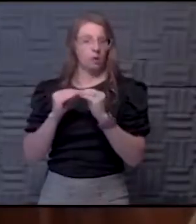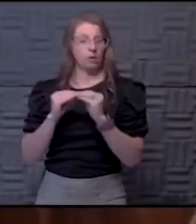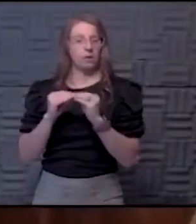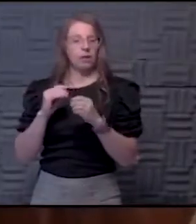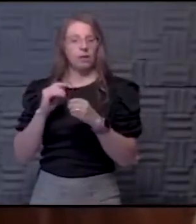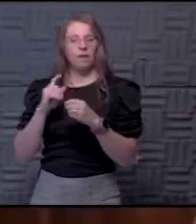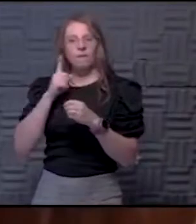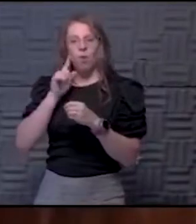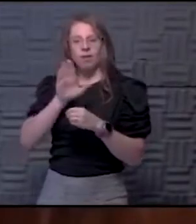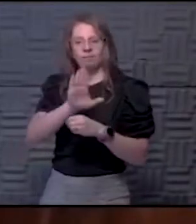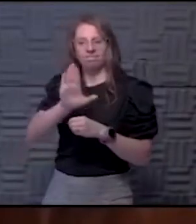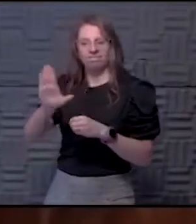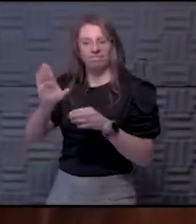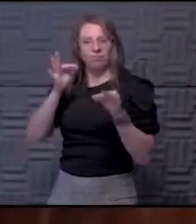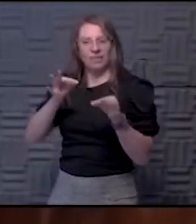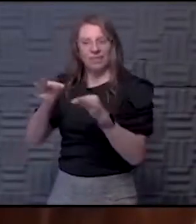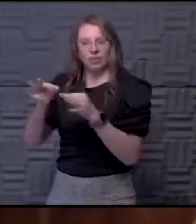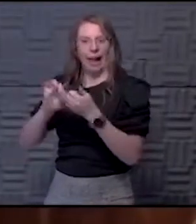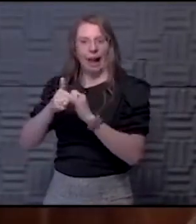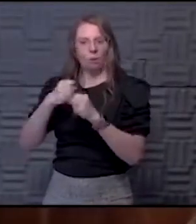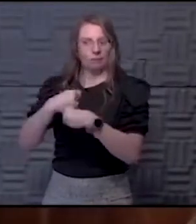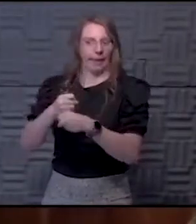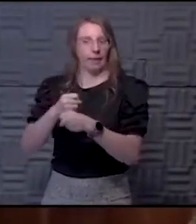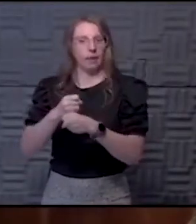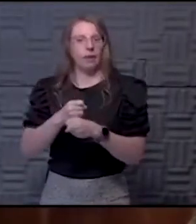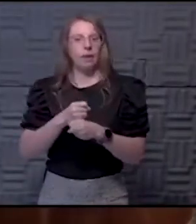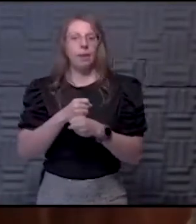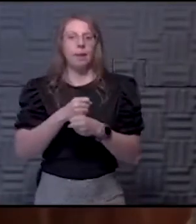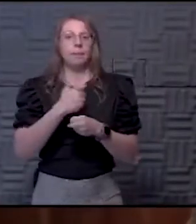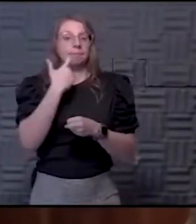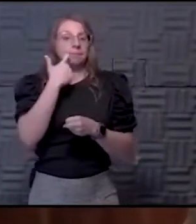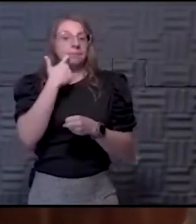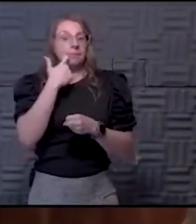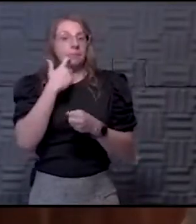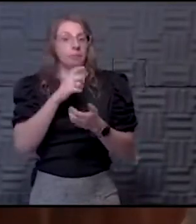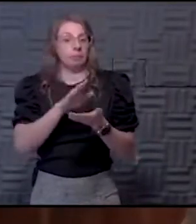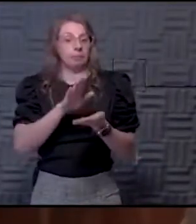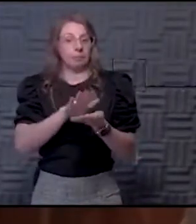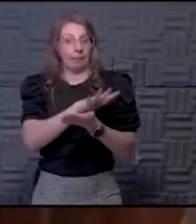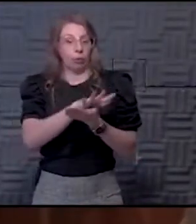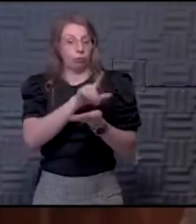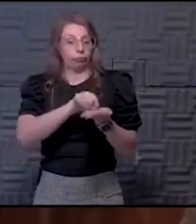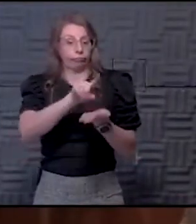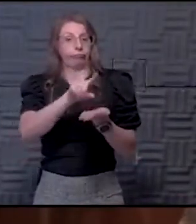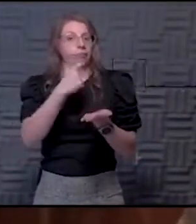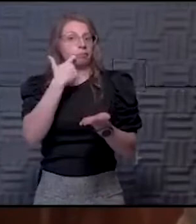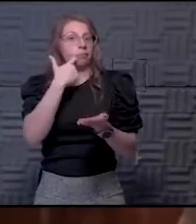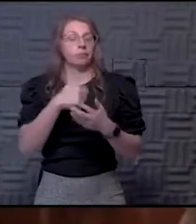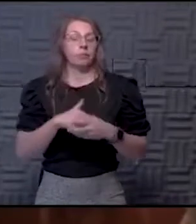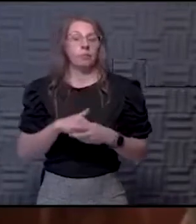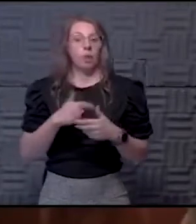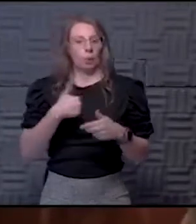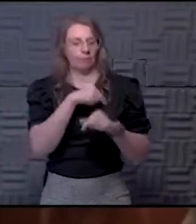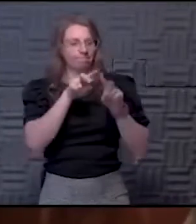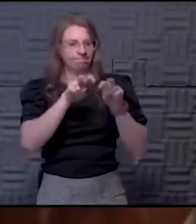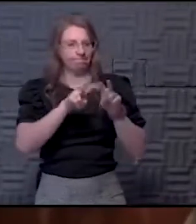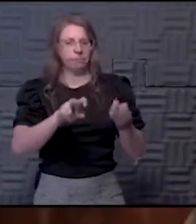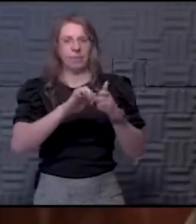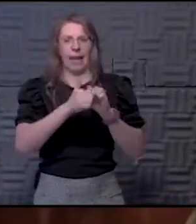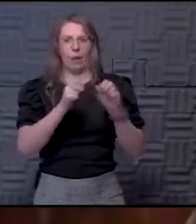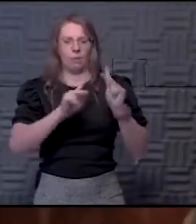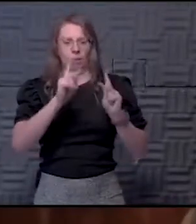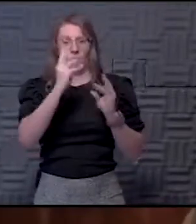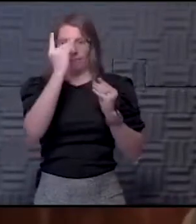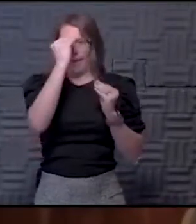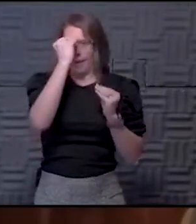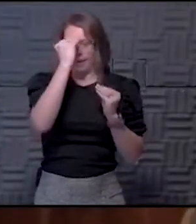their decisions. And then in this later paper that we just published, we really looked at, again, how people